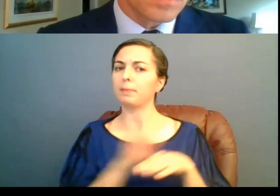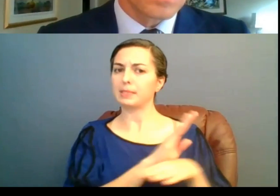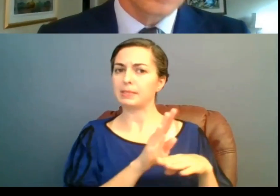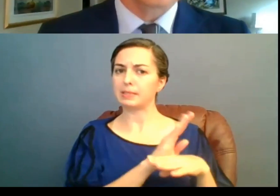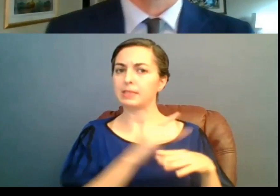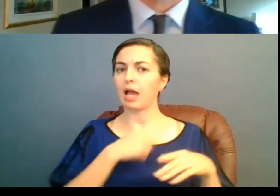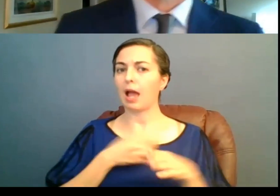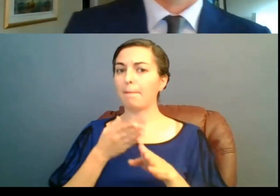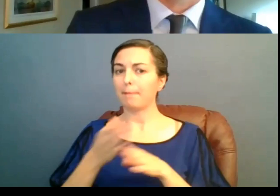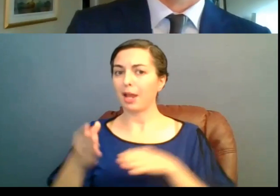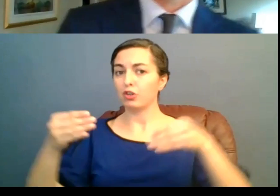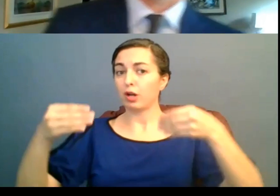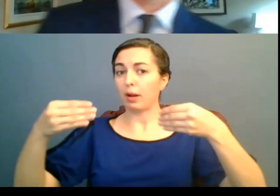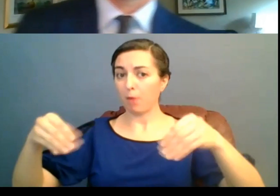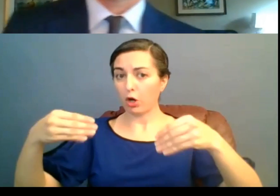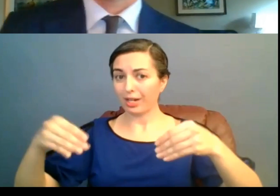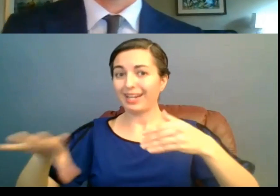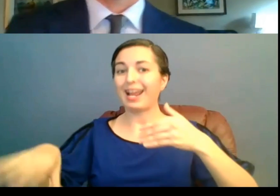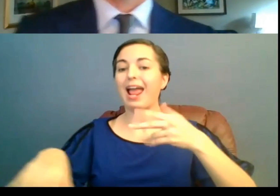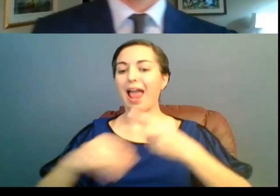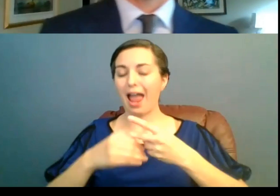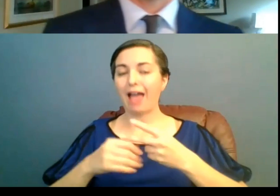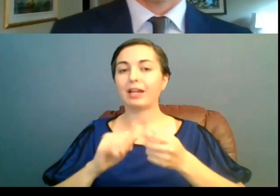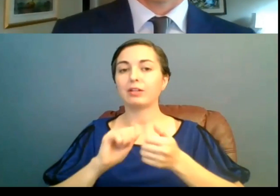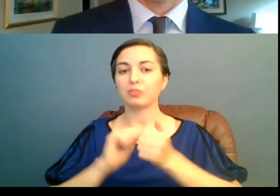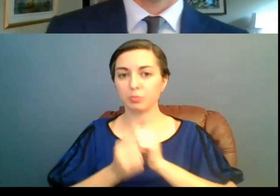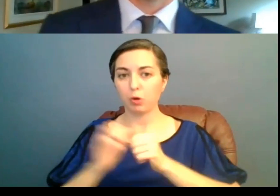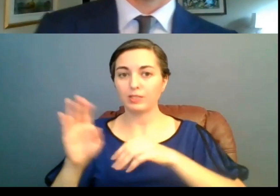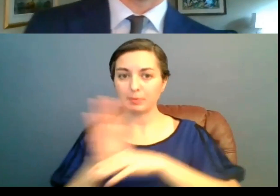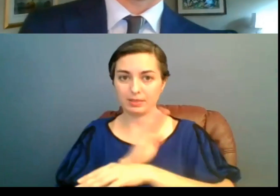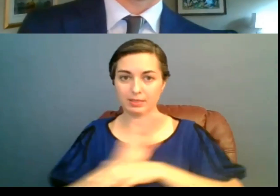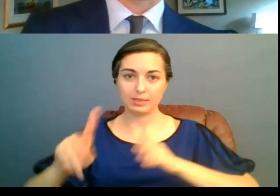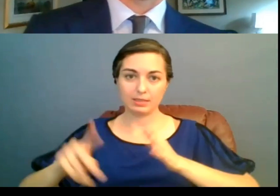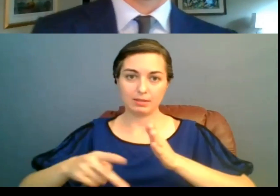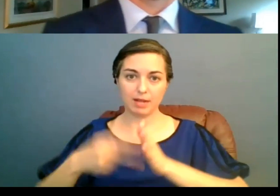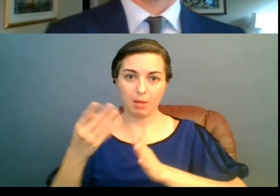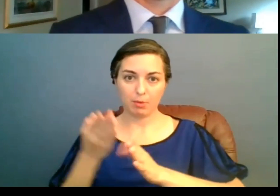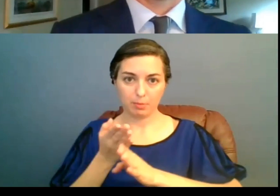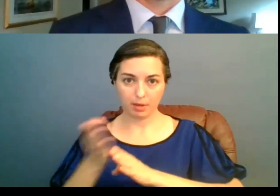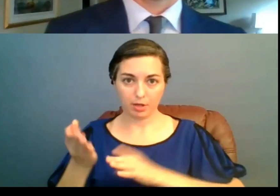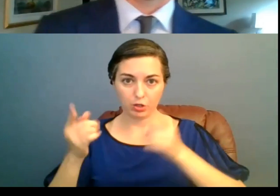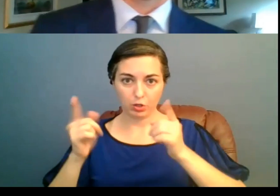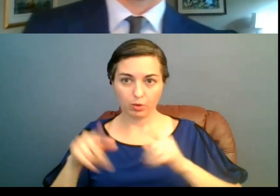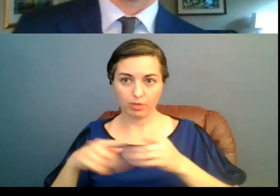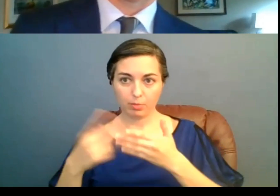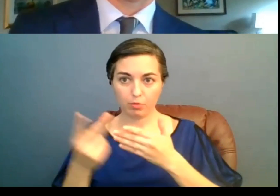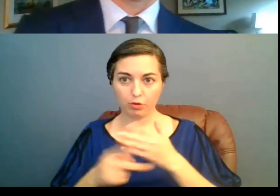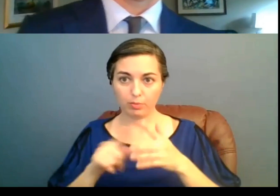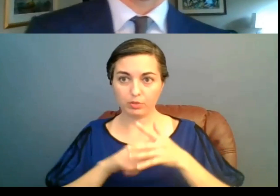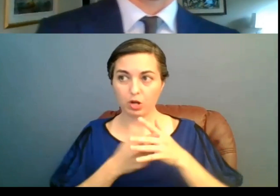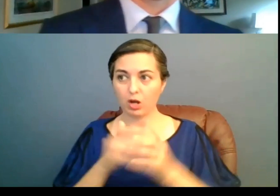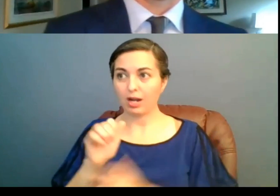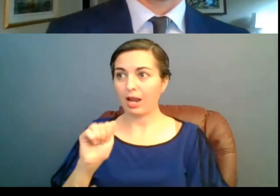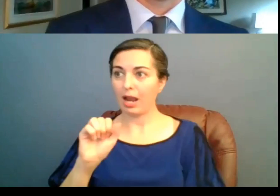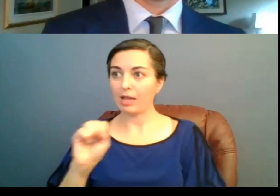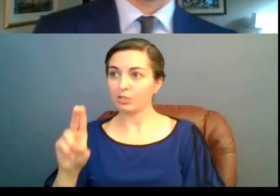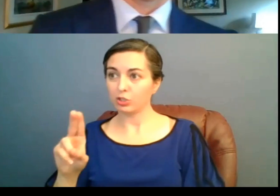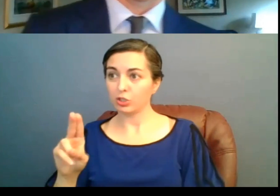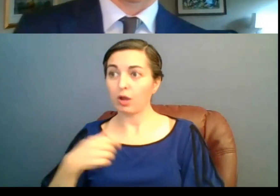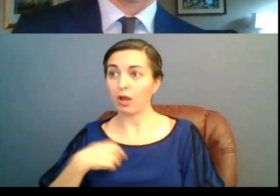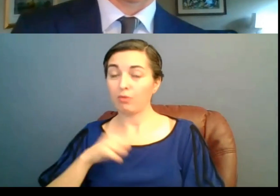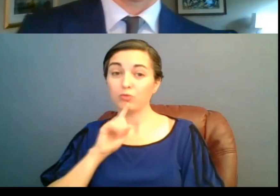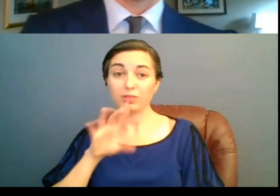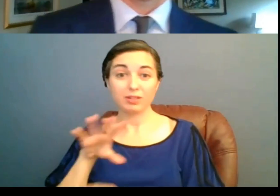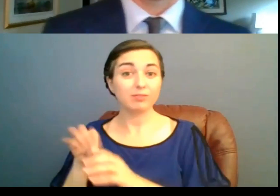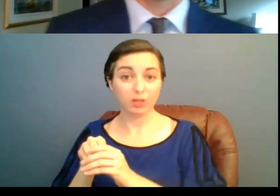marketing, and then I added sports business as a double major when that program started at ASU, and was very